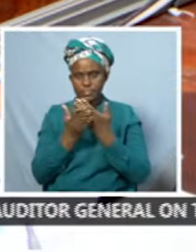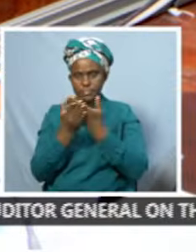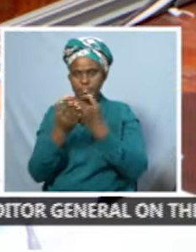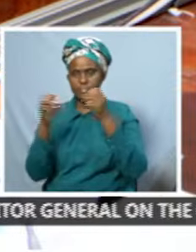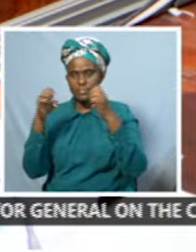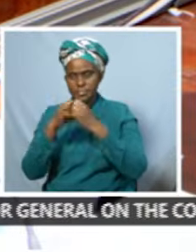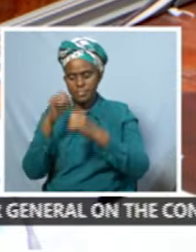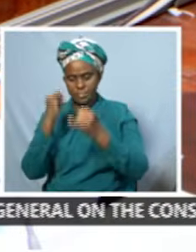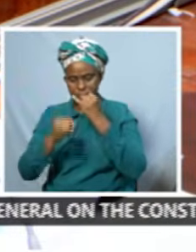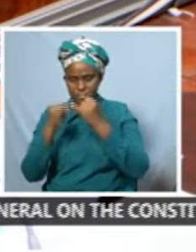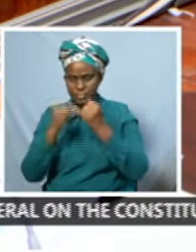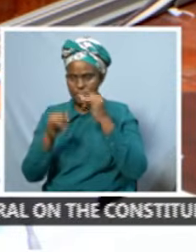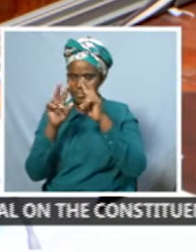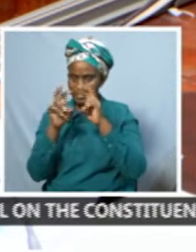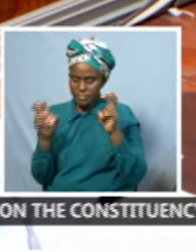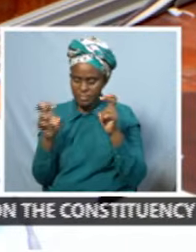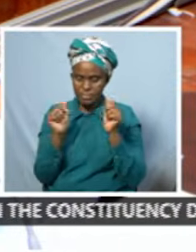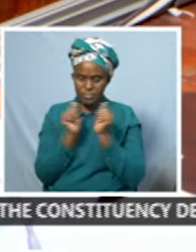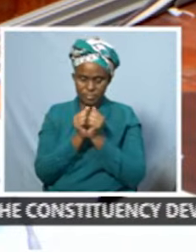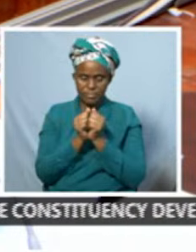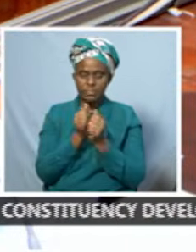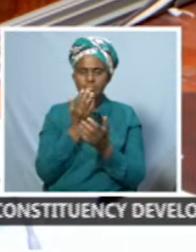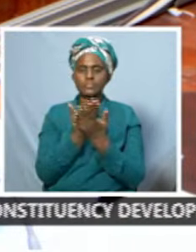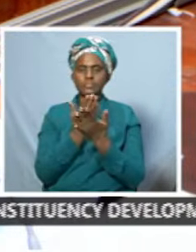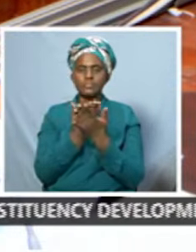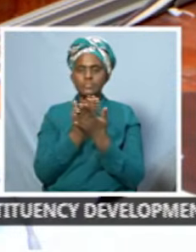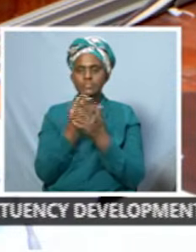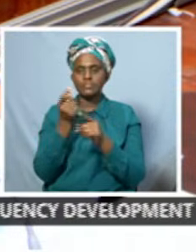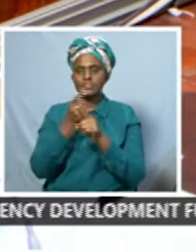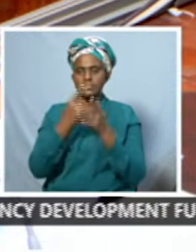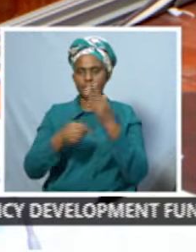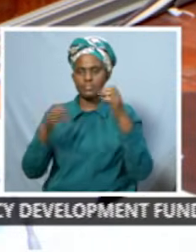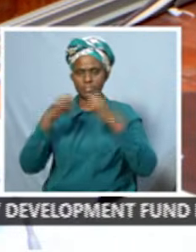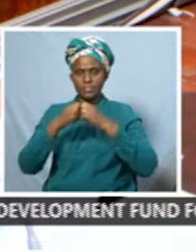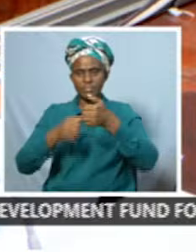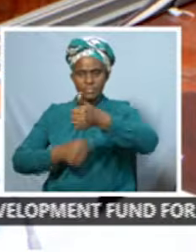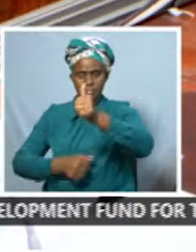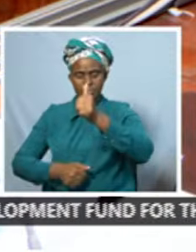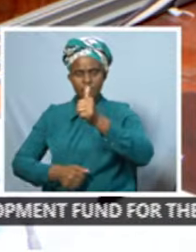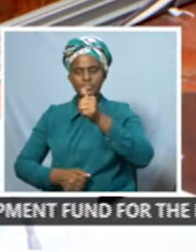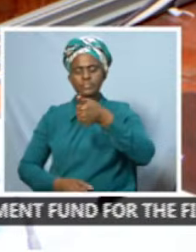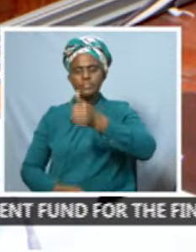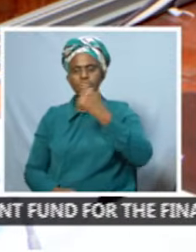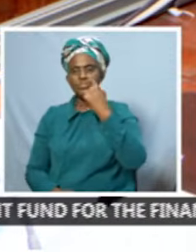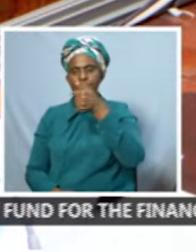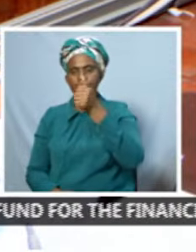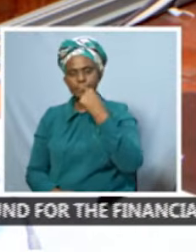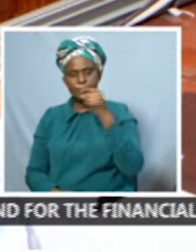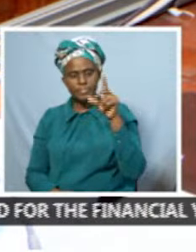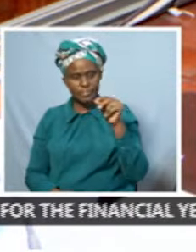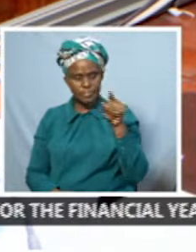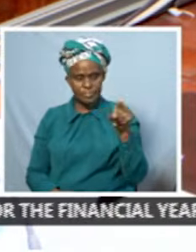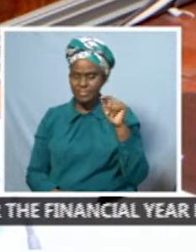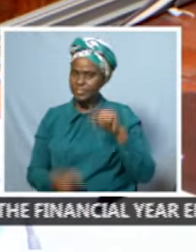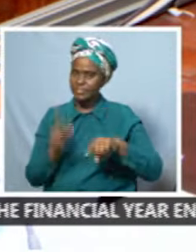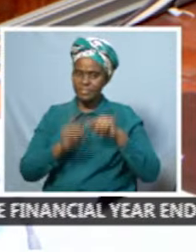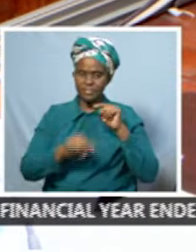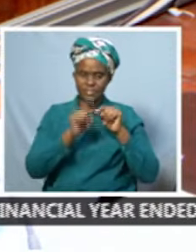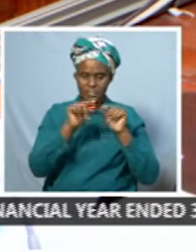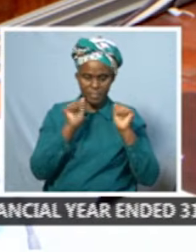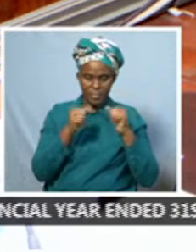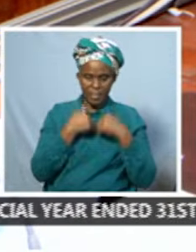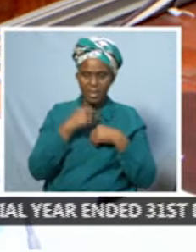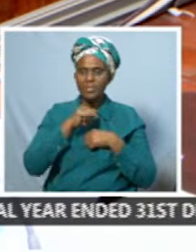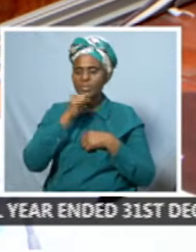The final vetting and the recommendation comes from the bank. They're the ones who say, no, these ones cannot, these ones have